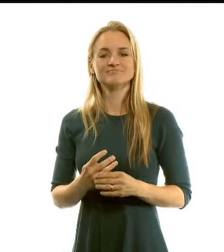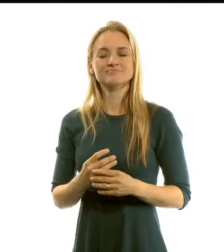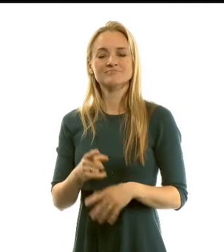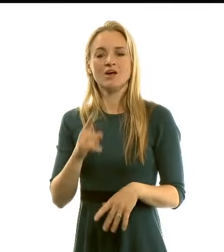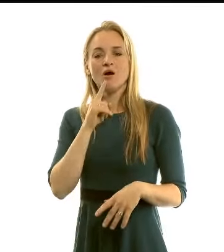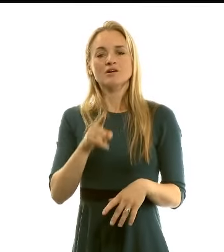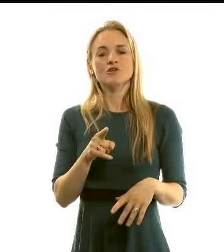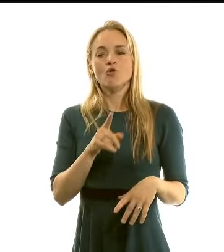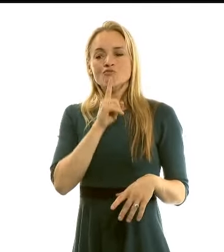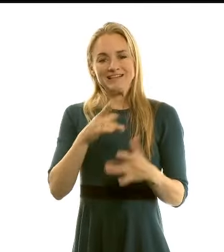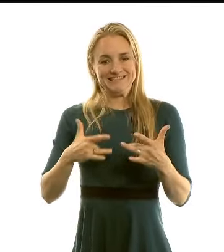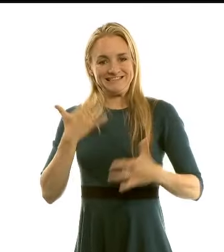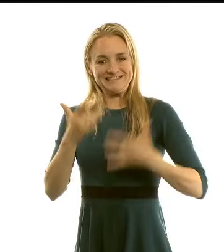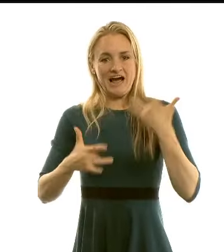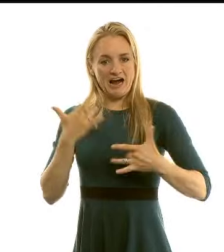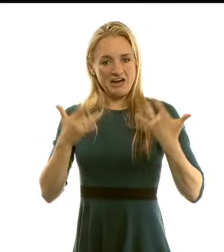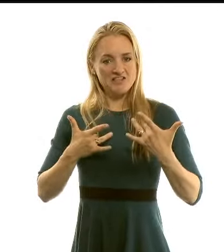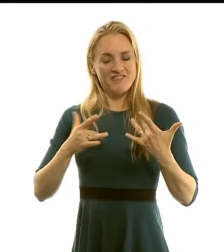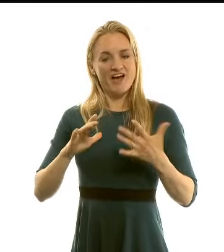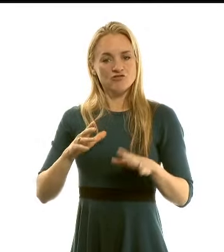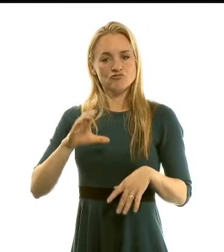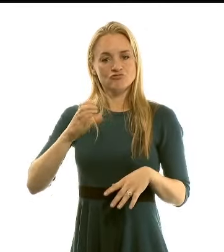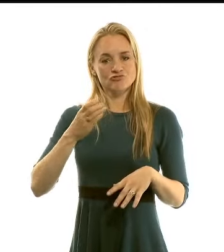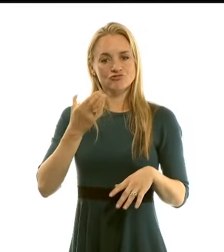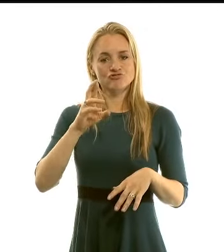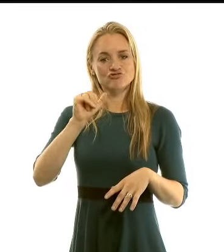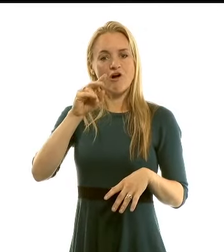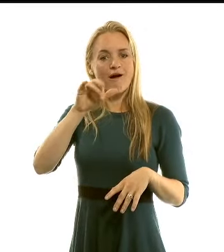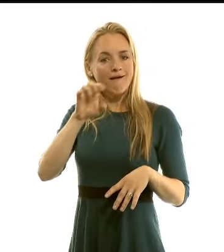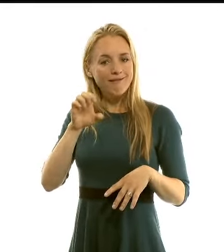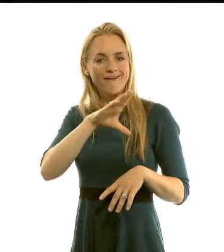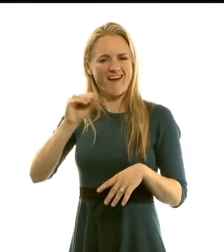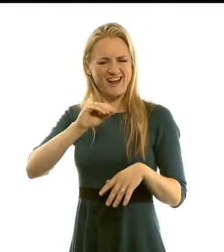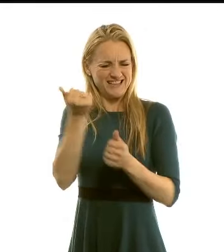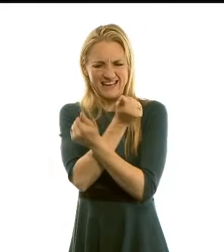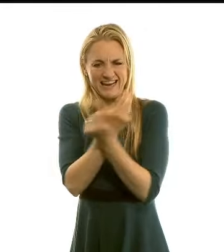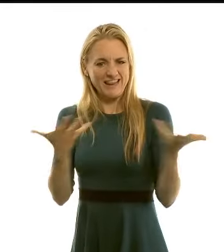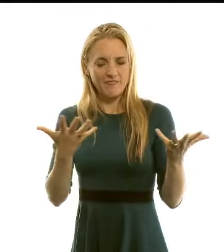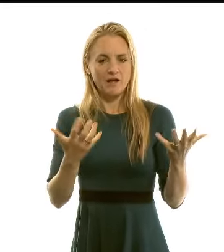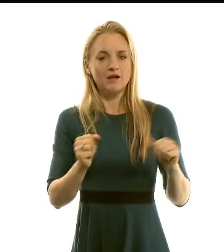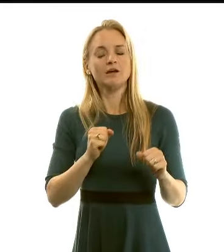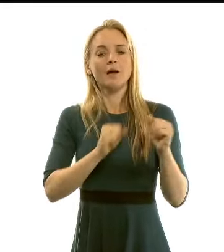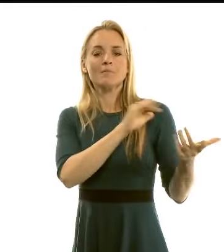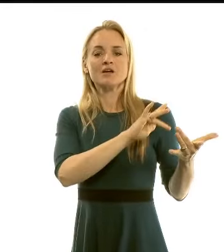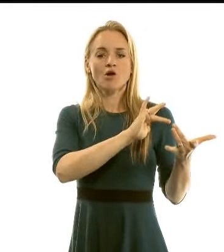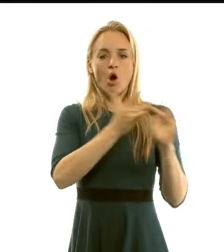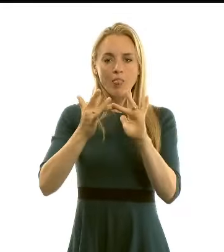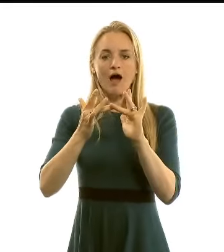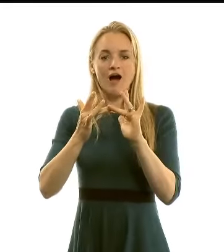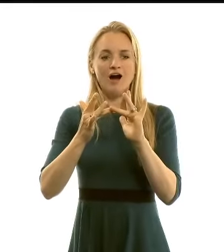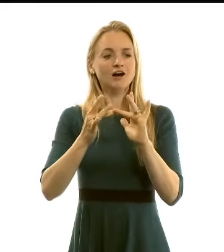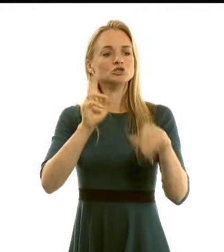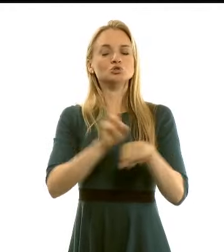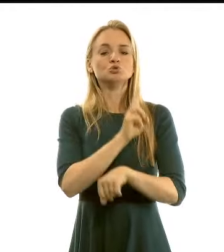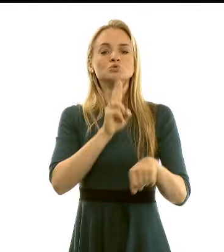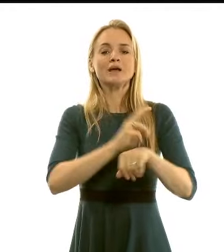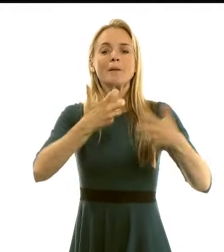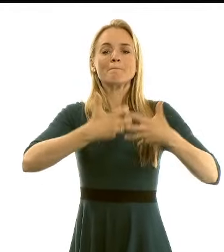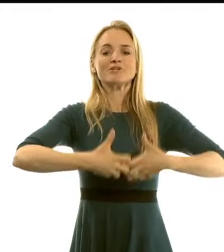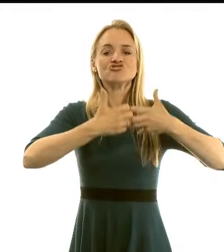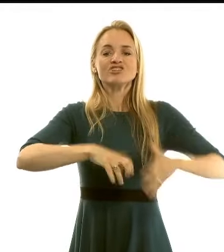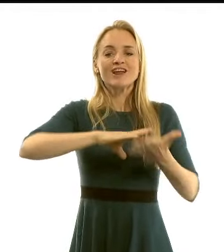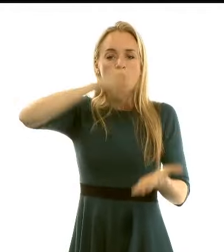LEGO Mindstorm pals can now be checked online with machine learning in the LEGO Mindstorms app, and Charlie can be controlled and all of his other robots